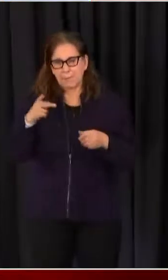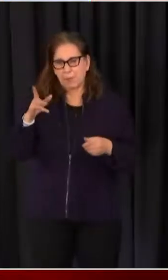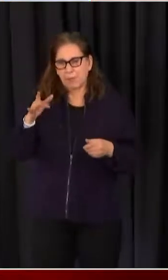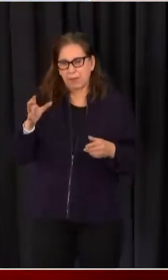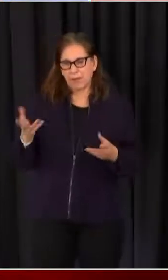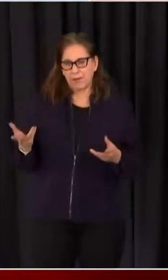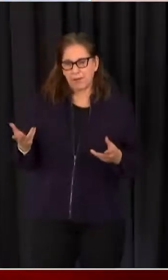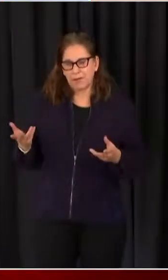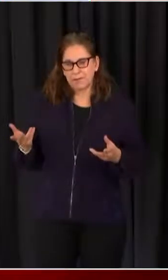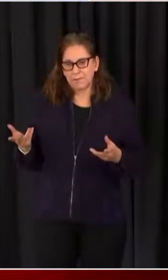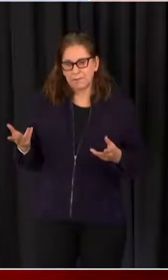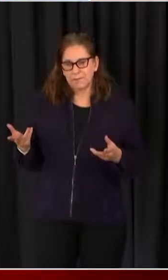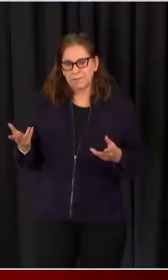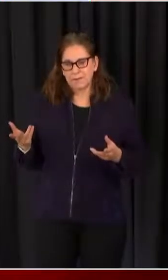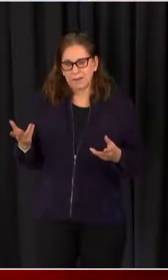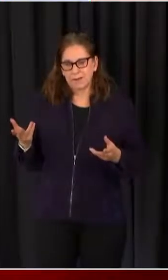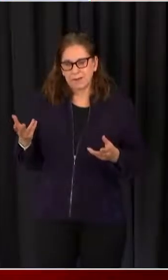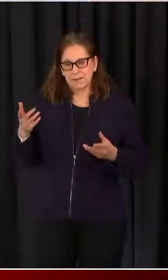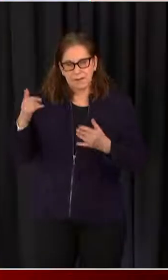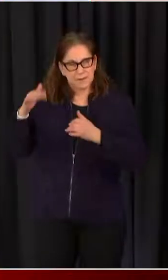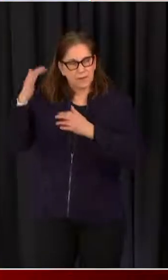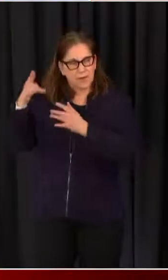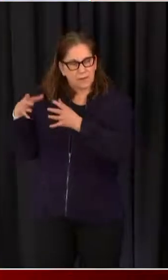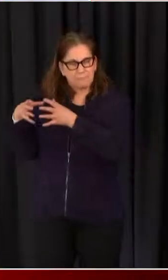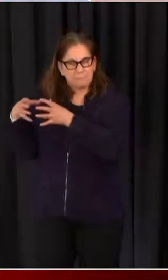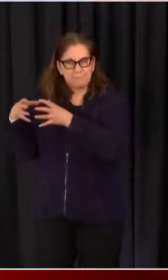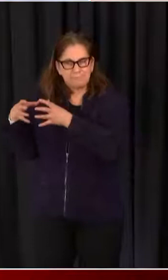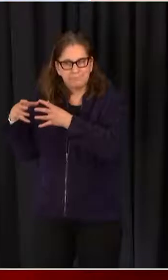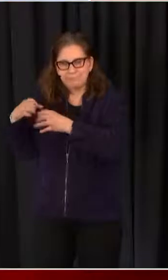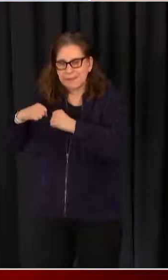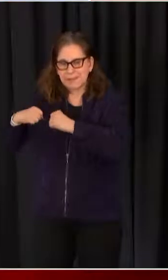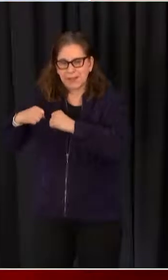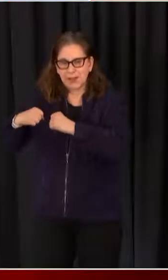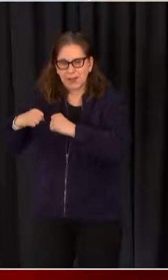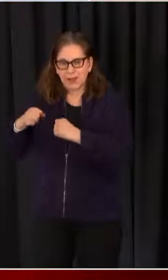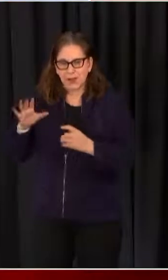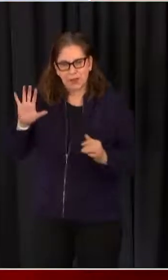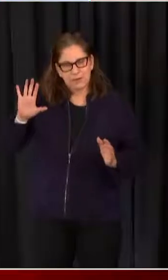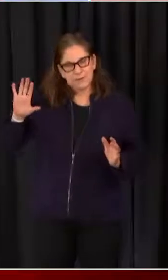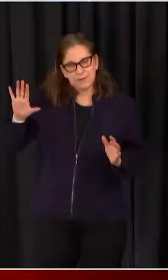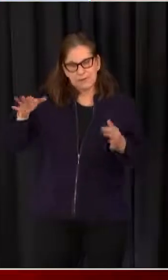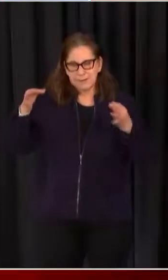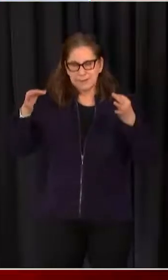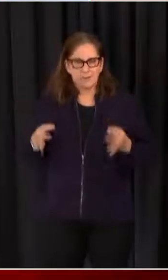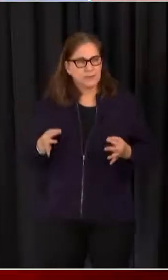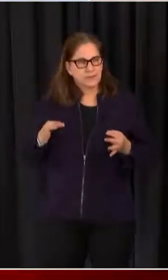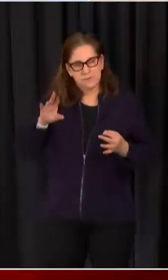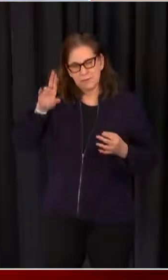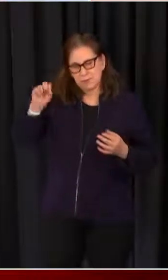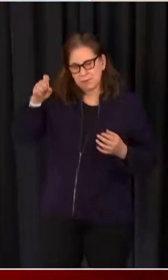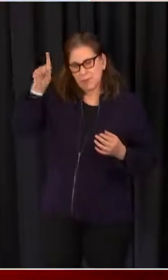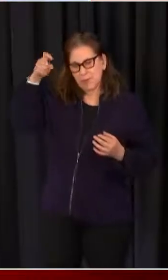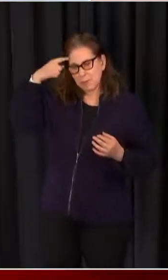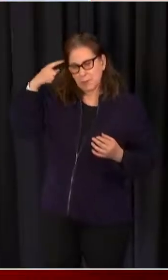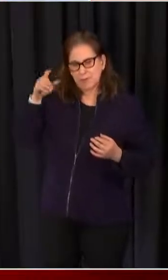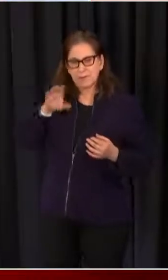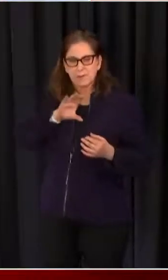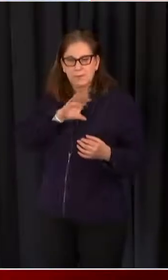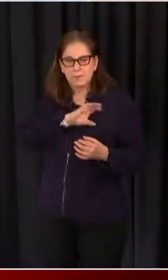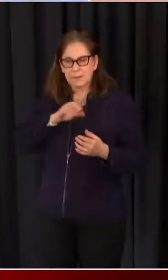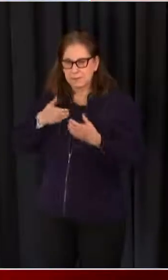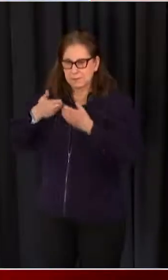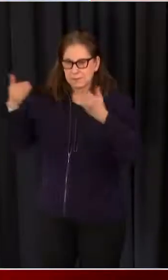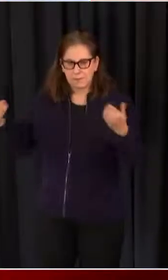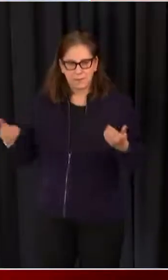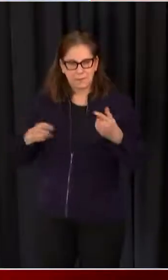be a reason that I'm not aware of. Now, let me be clear, Capitol Police is talking to MPD, and we're talking to